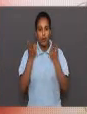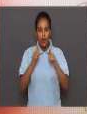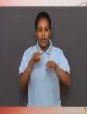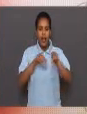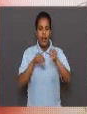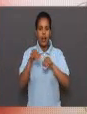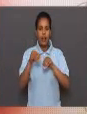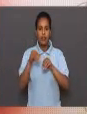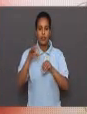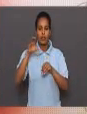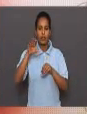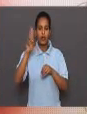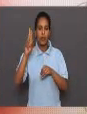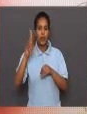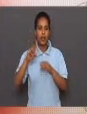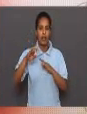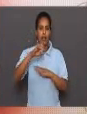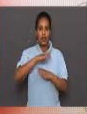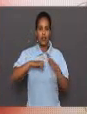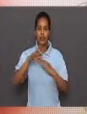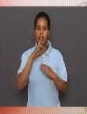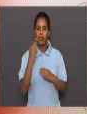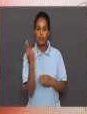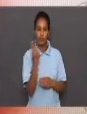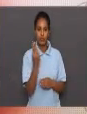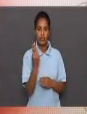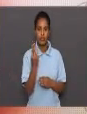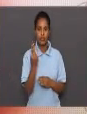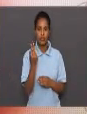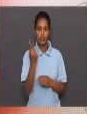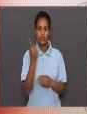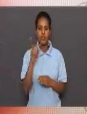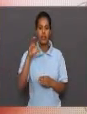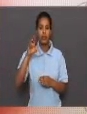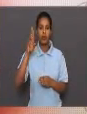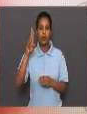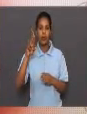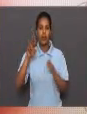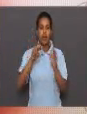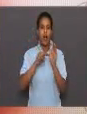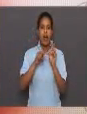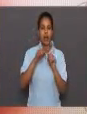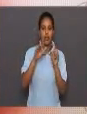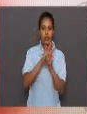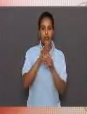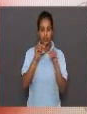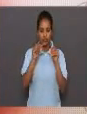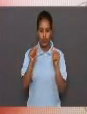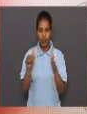When active copper electrodes are used, the copper anode